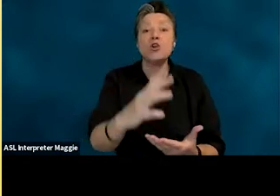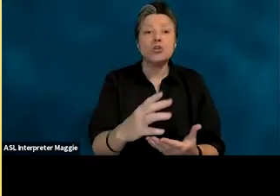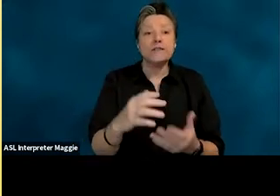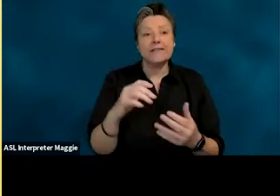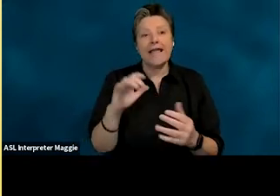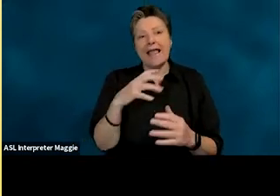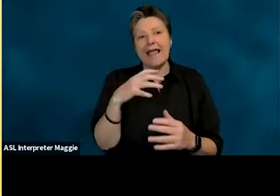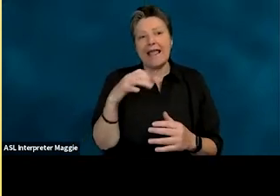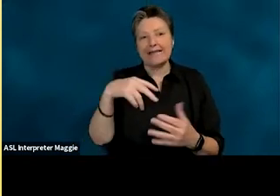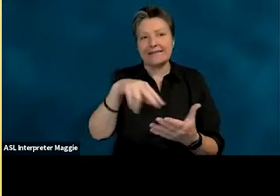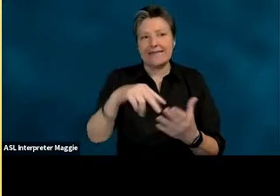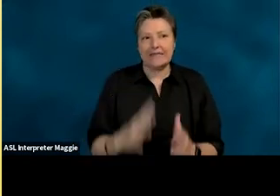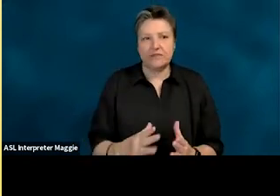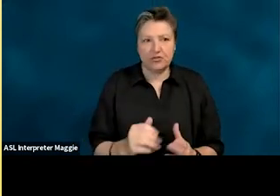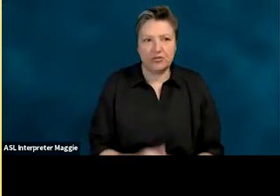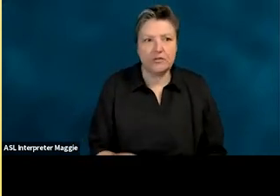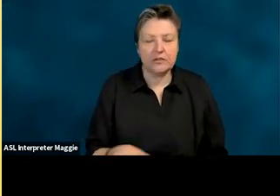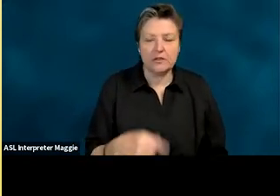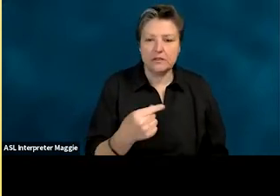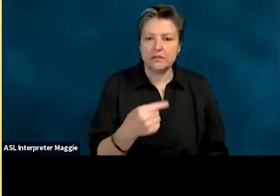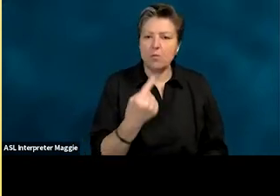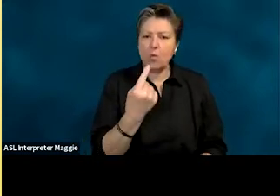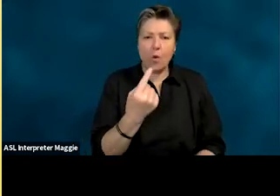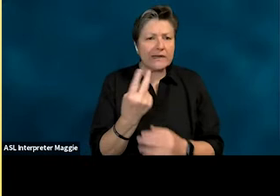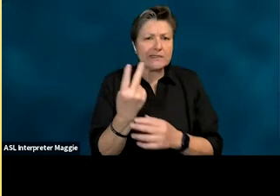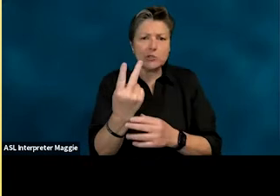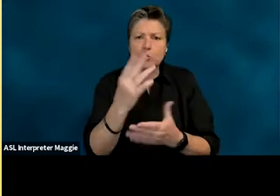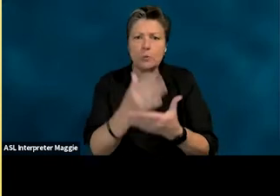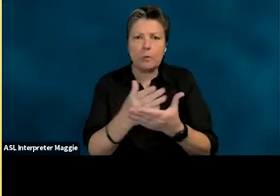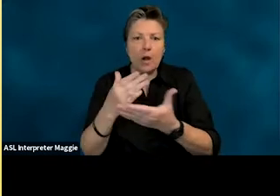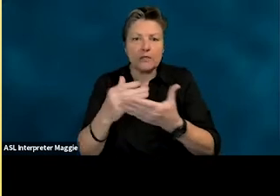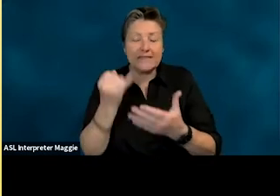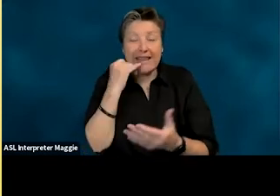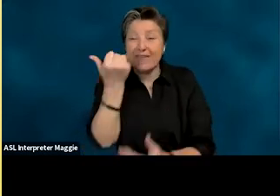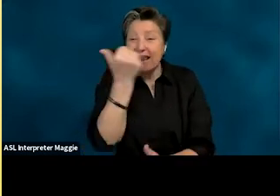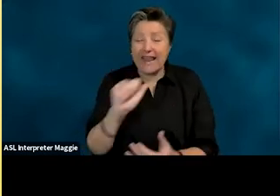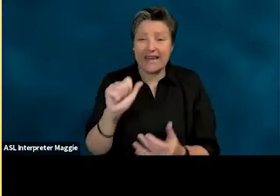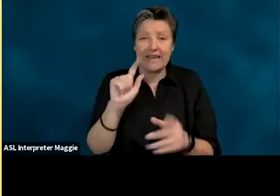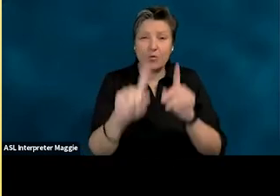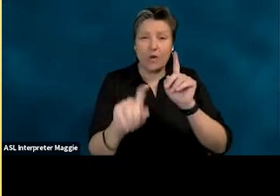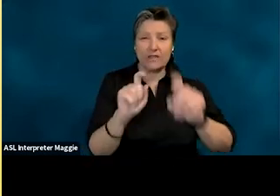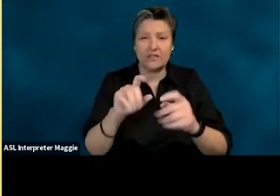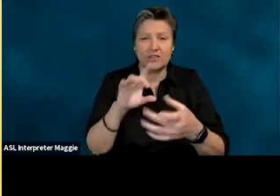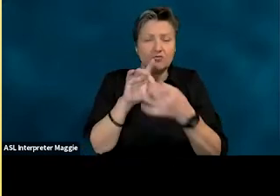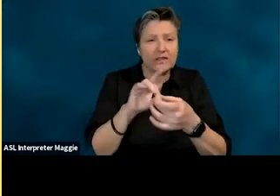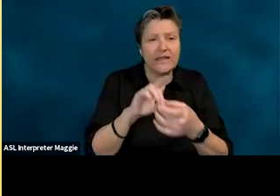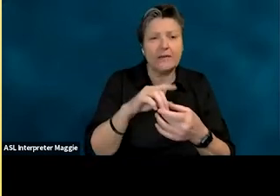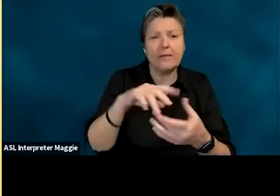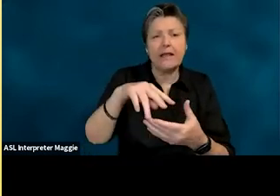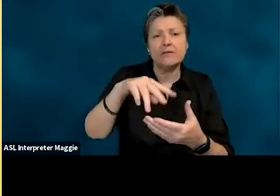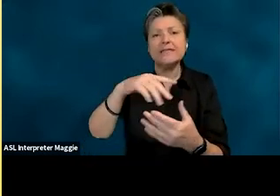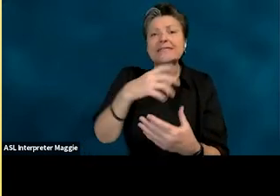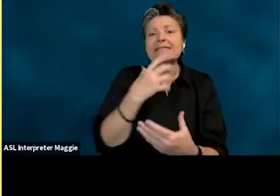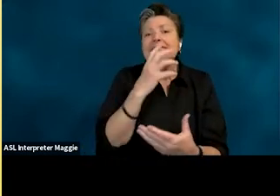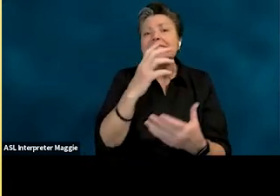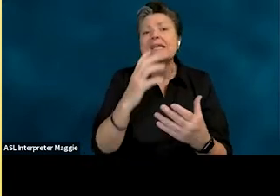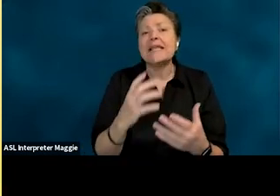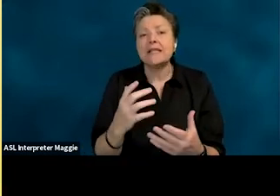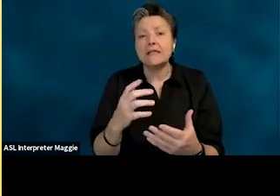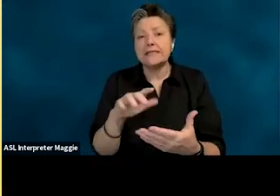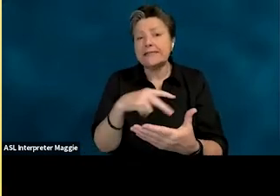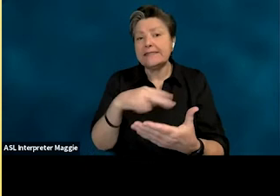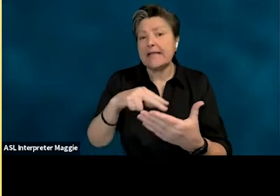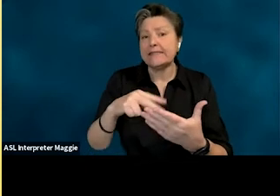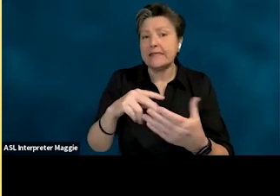schedule G part two within it. But if you have any questions about working as a singer or a dancer, under the Codified Basic or Television Agreement, I